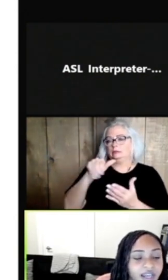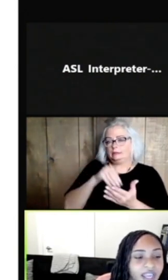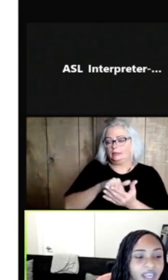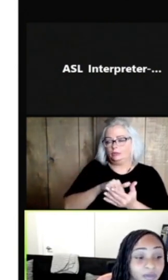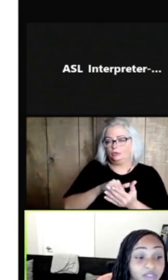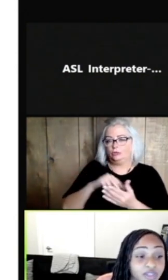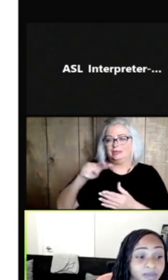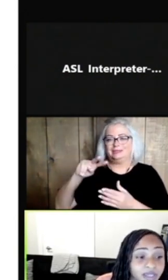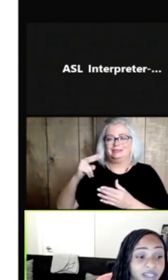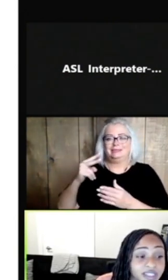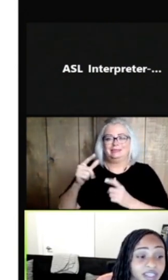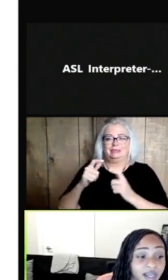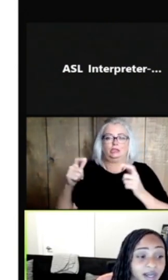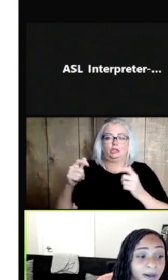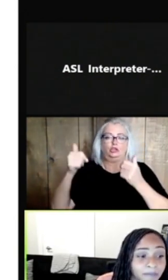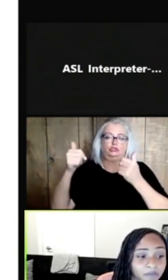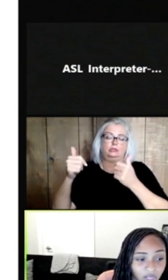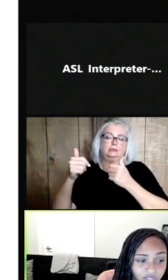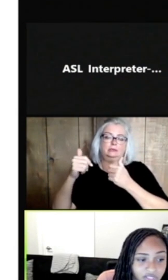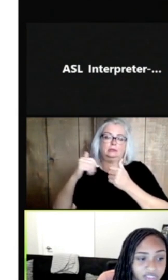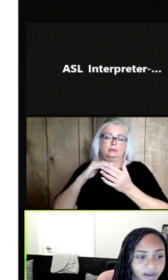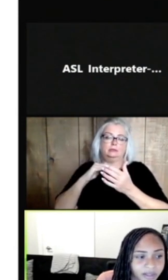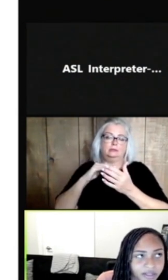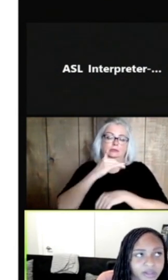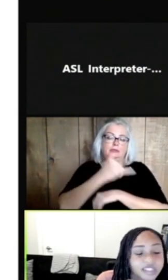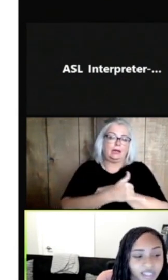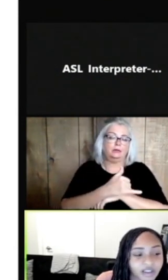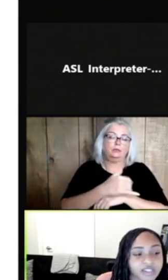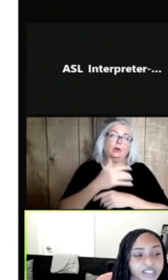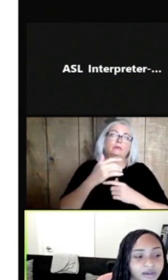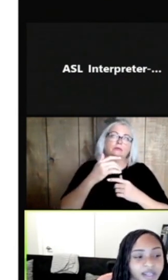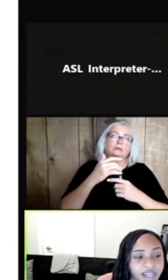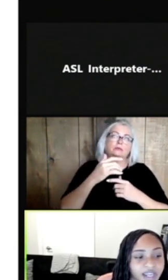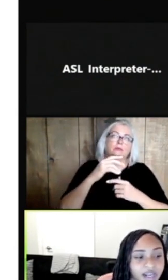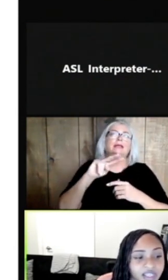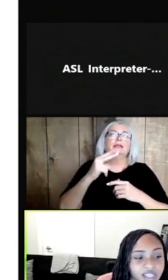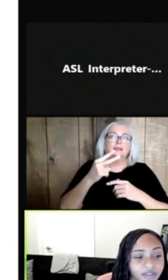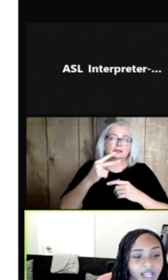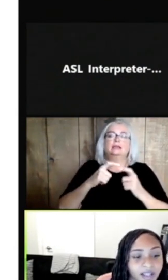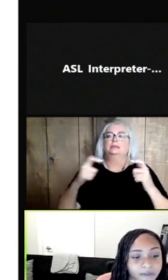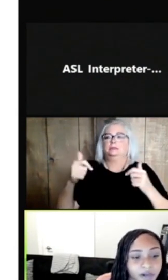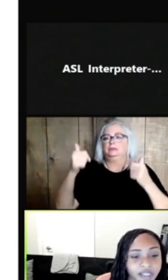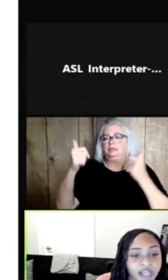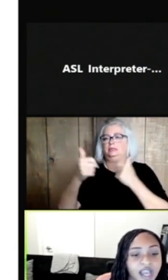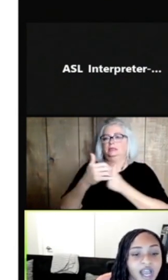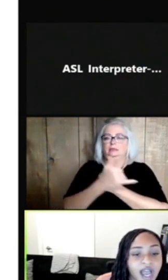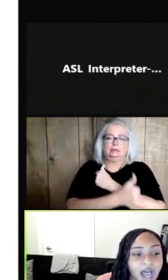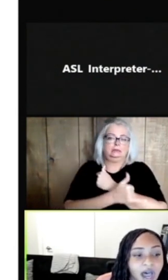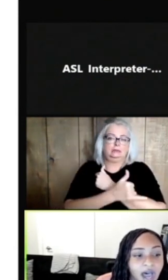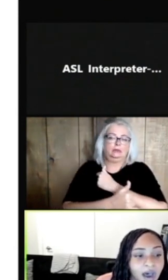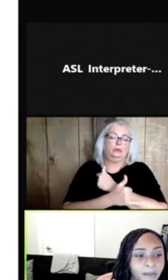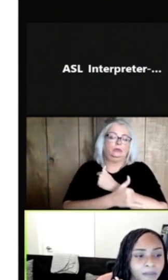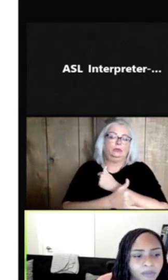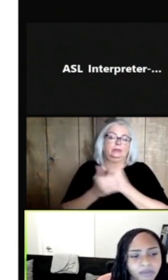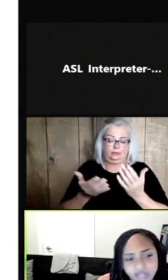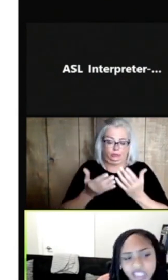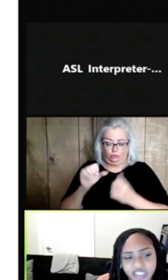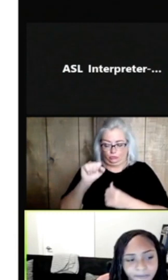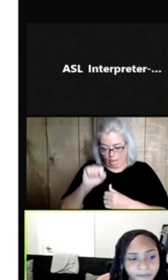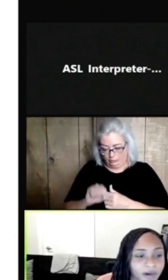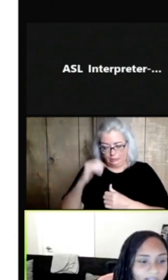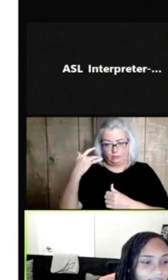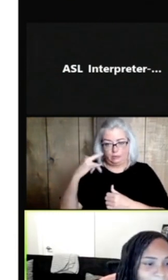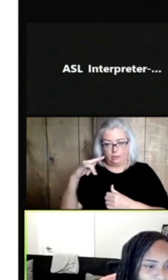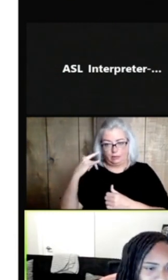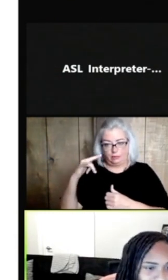here, is the largest county or second largest county in Southern California, second